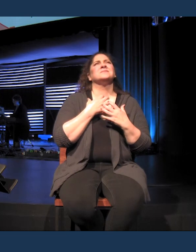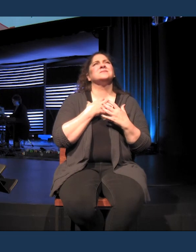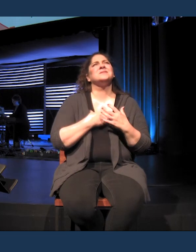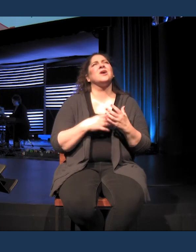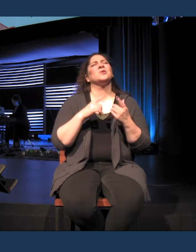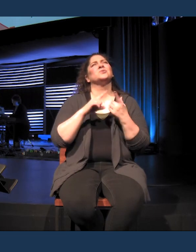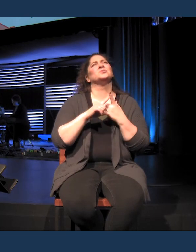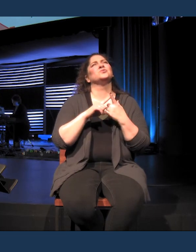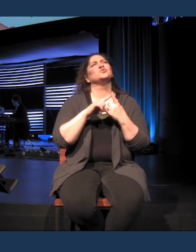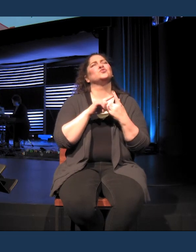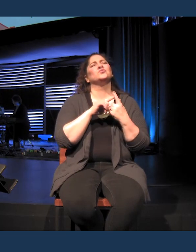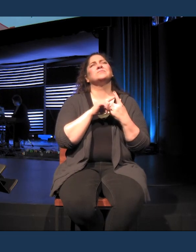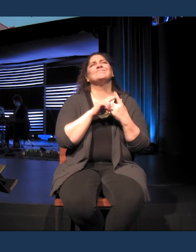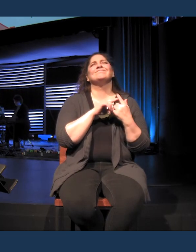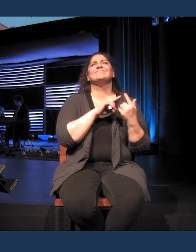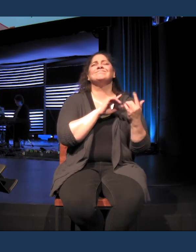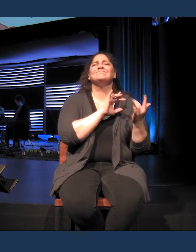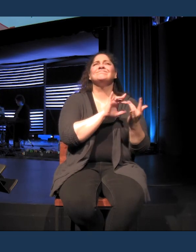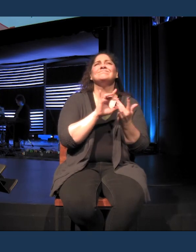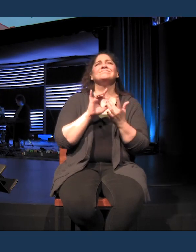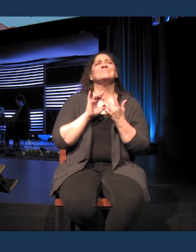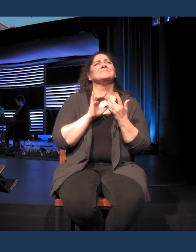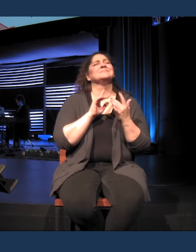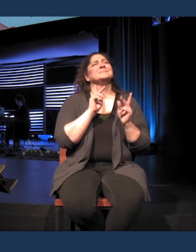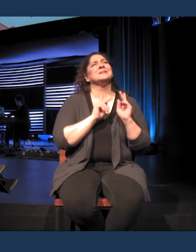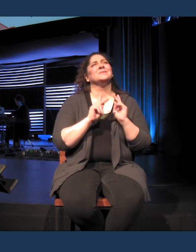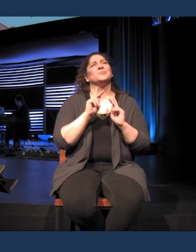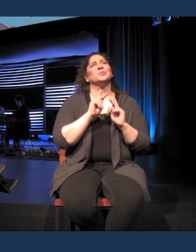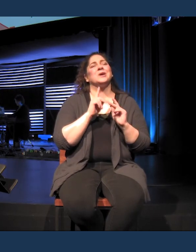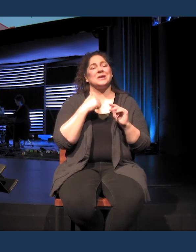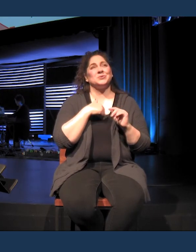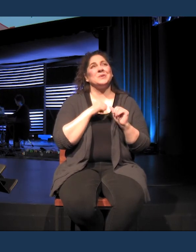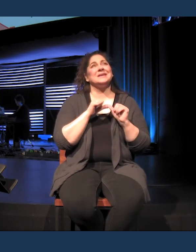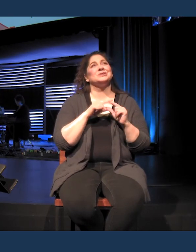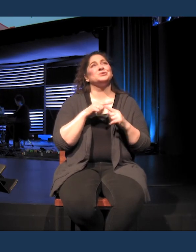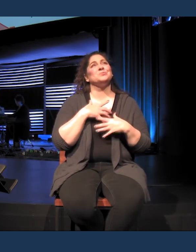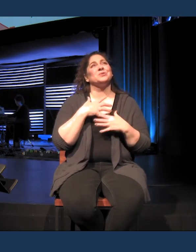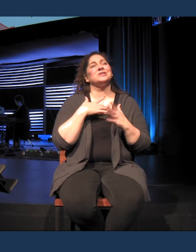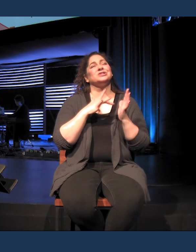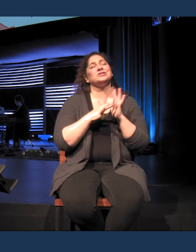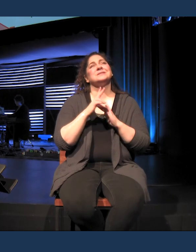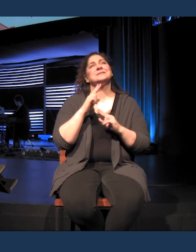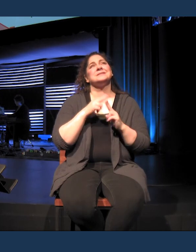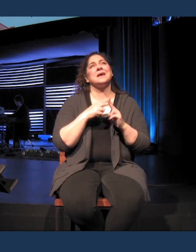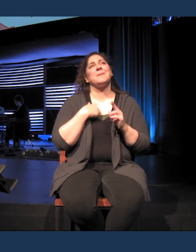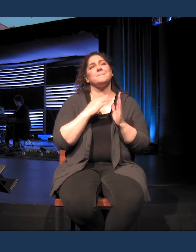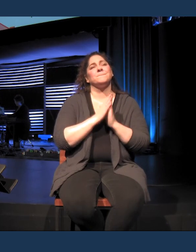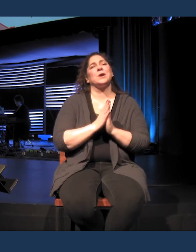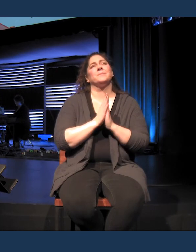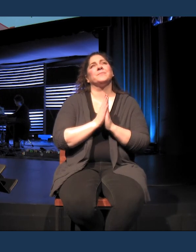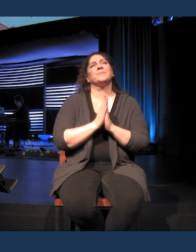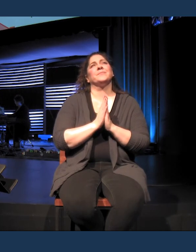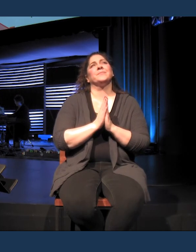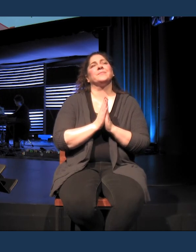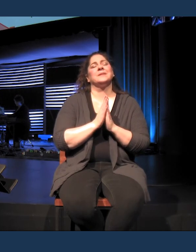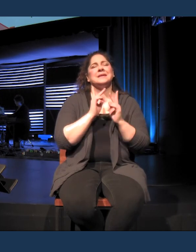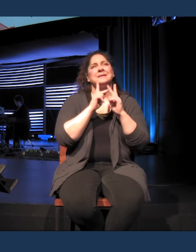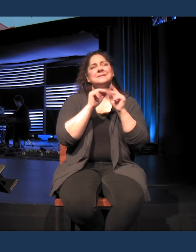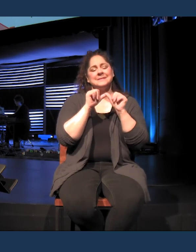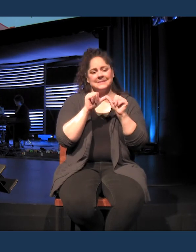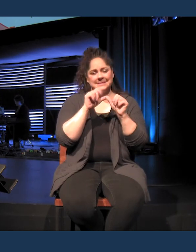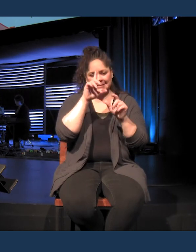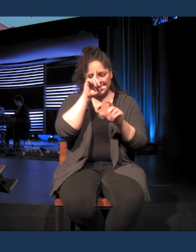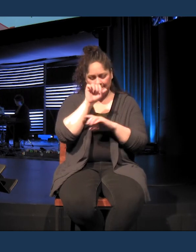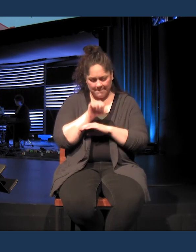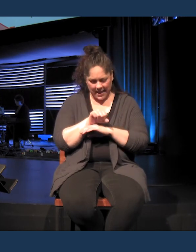to reach as many people as we can as long as you give us breath here. In Jesus' name I pray. Would you just keep your heads